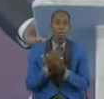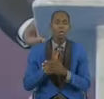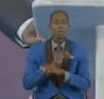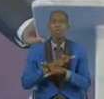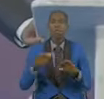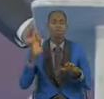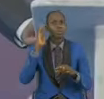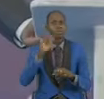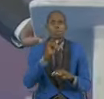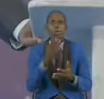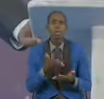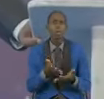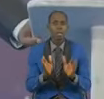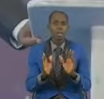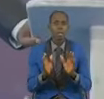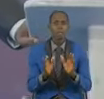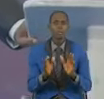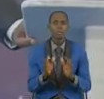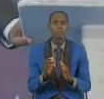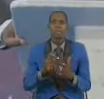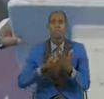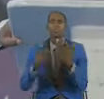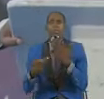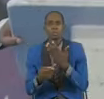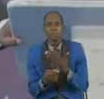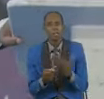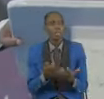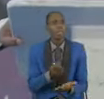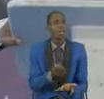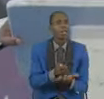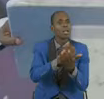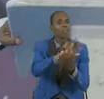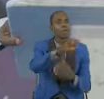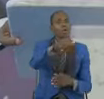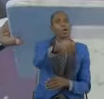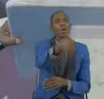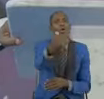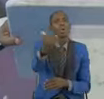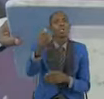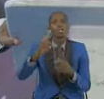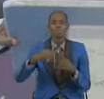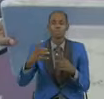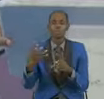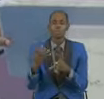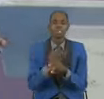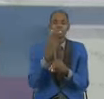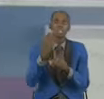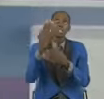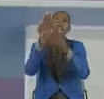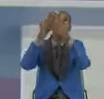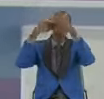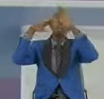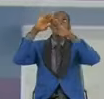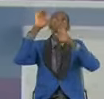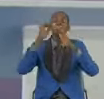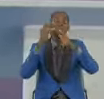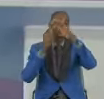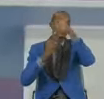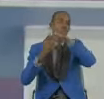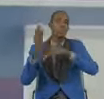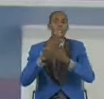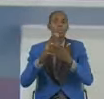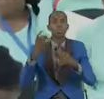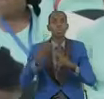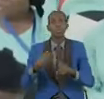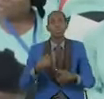hell, helping others to take the heavenly vision away from me. It will